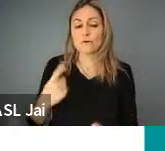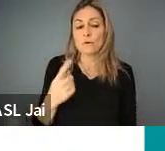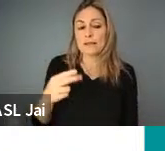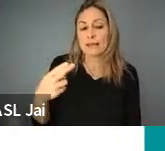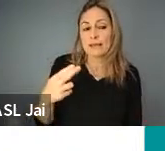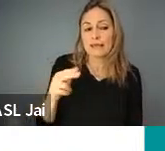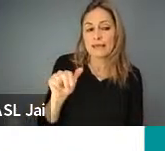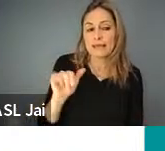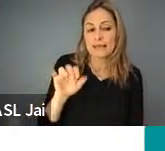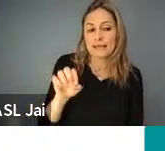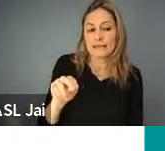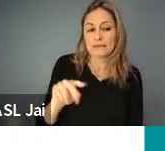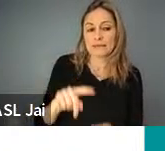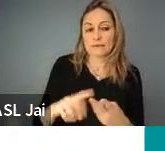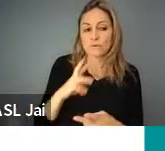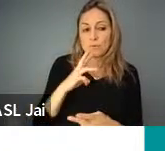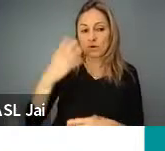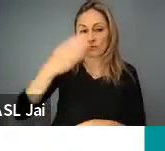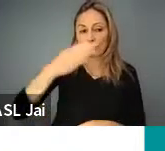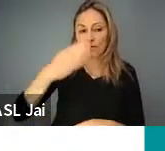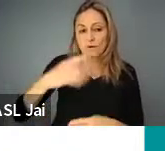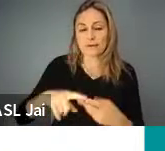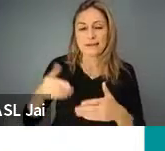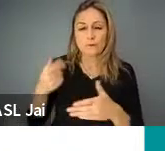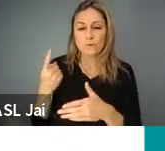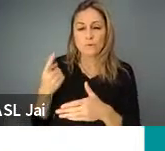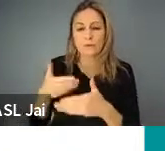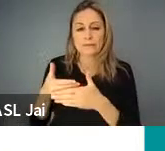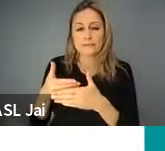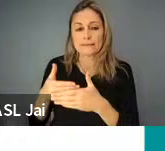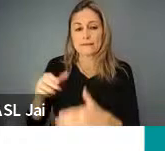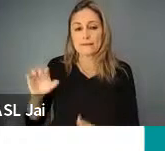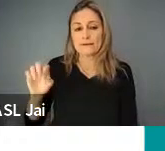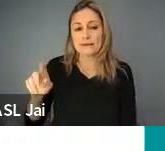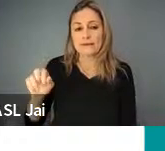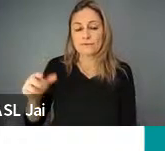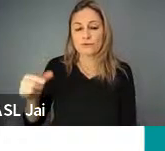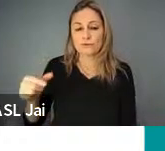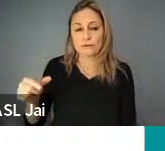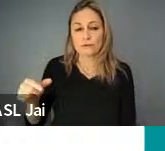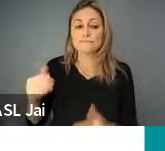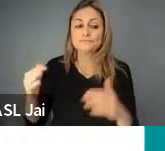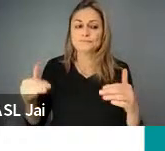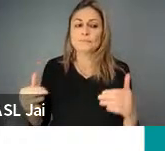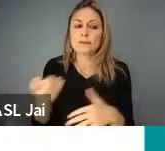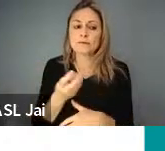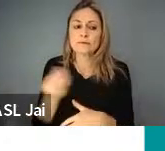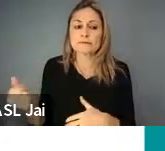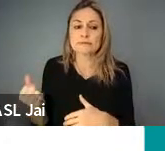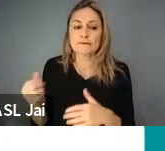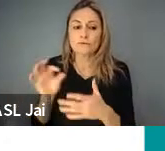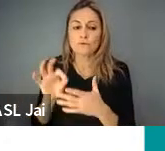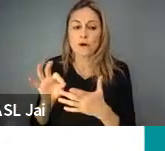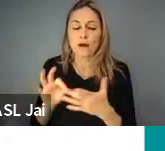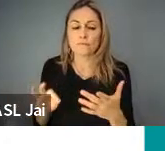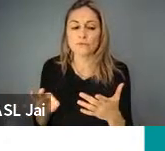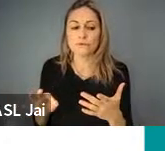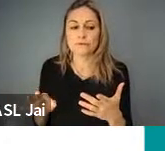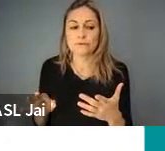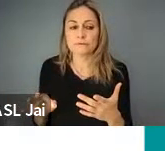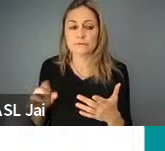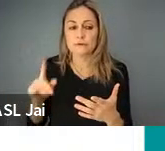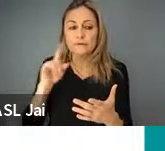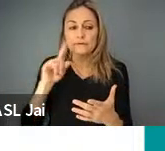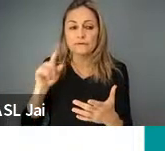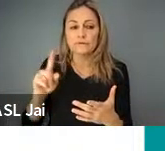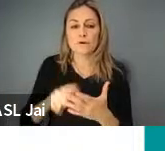Vancouver waterfront, and one near Evergreen Boulevard. There are also several options for park and